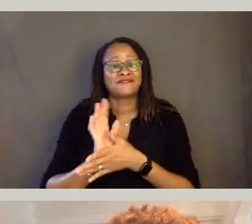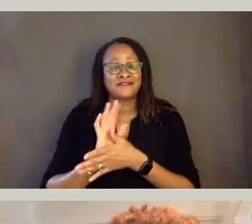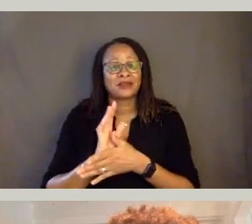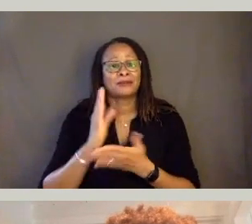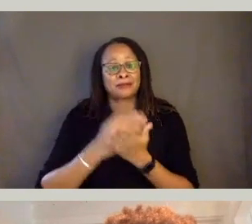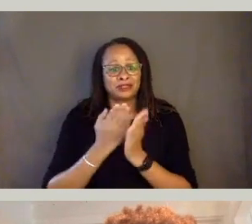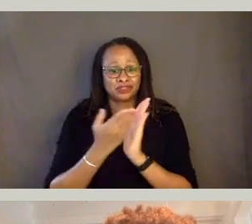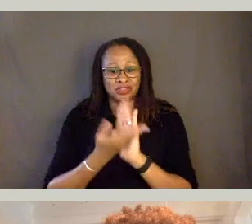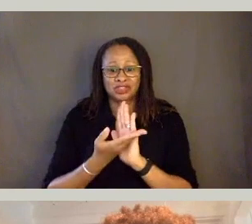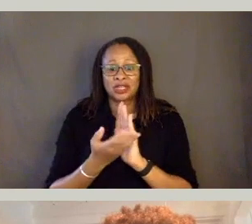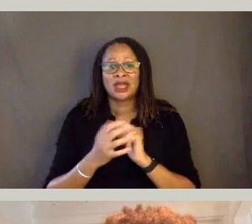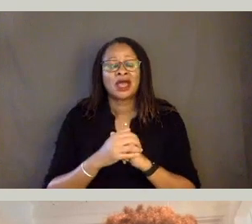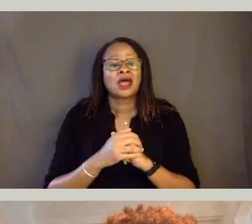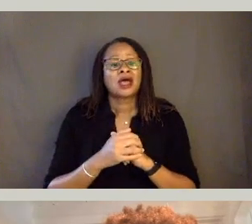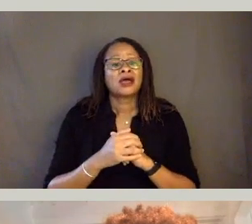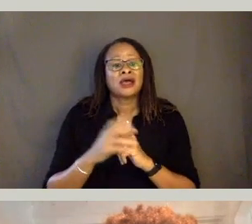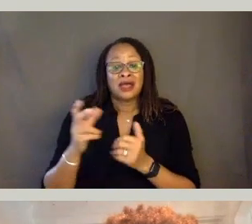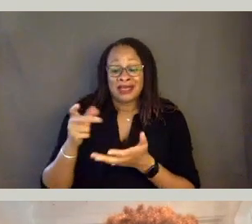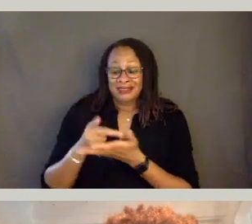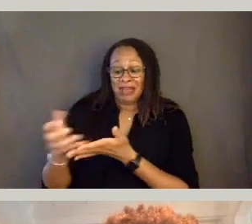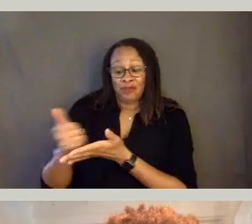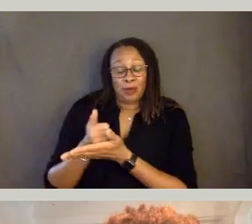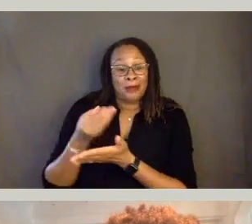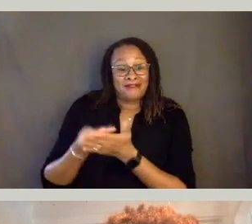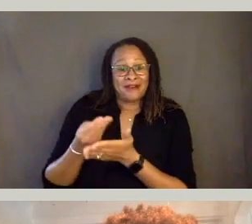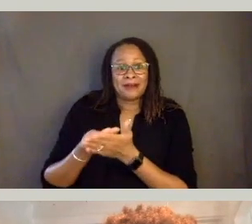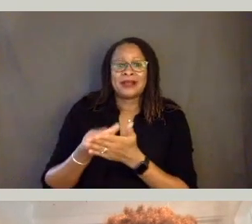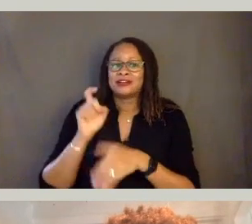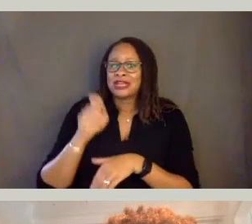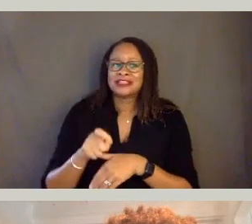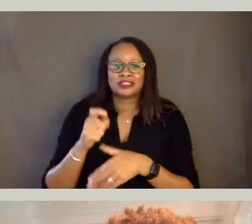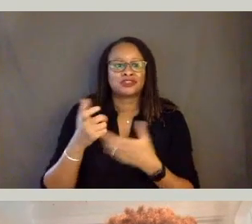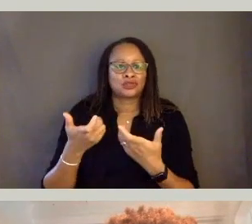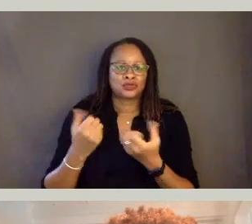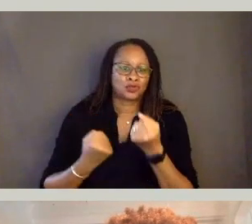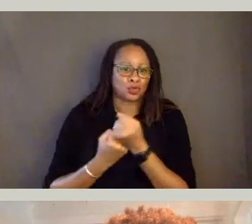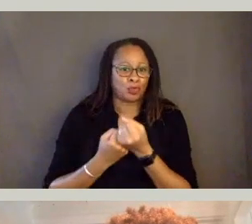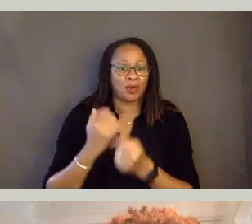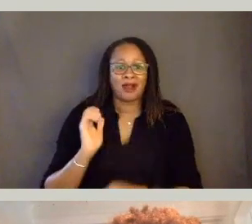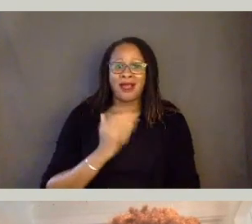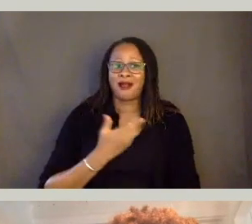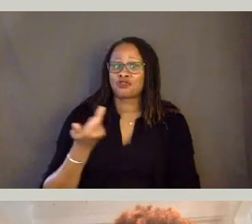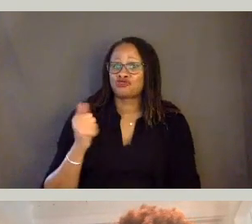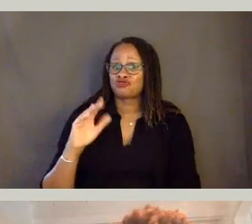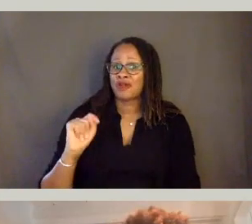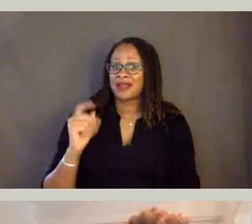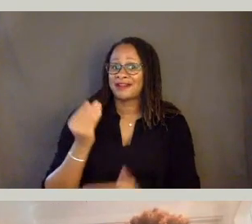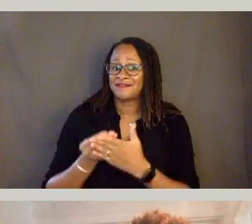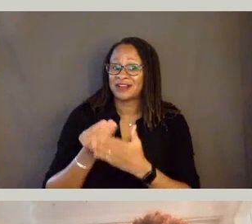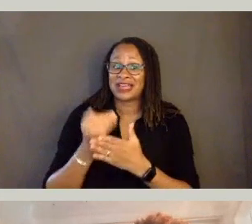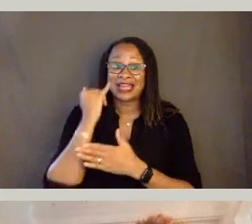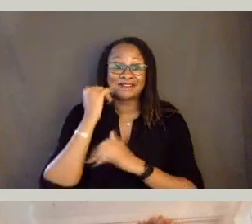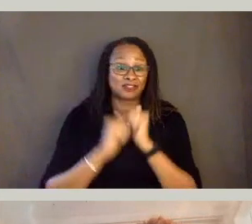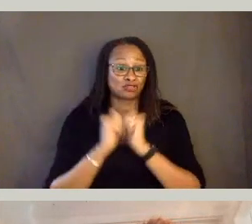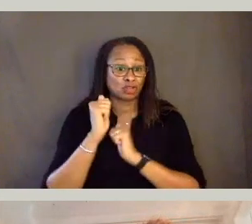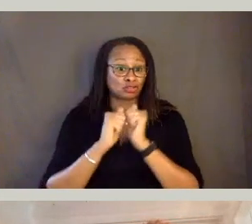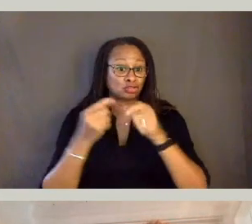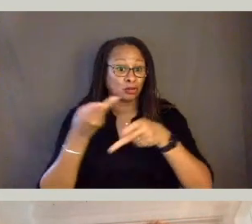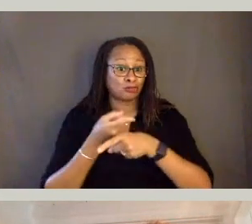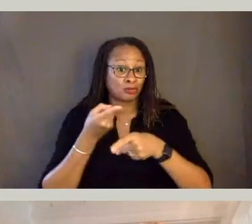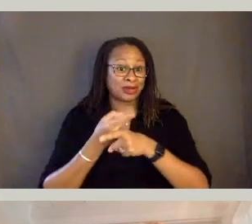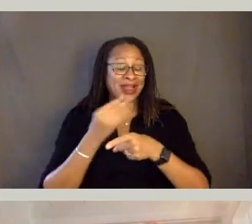often necessary to augment our grant funding. And if structured appropriately and in